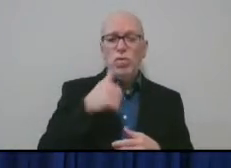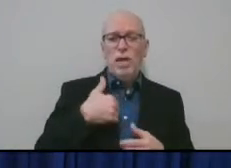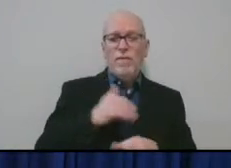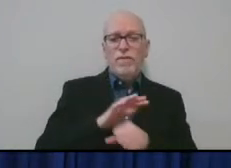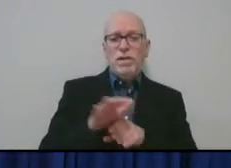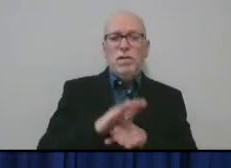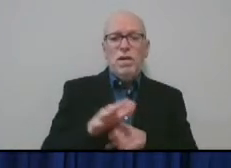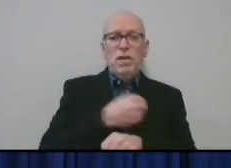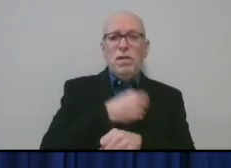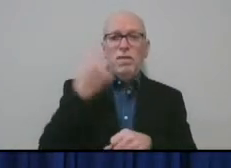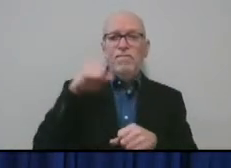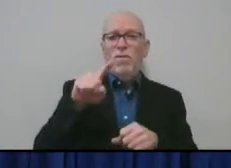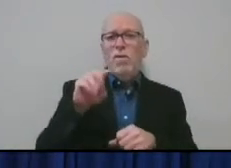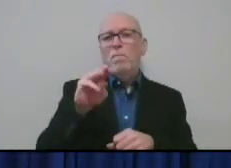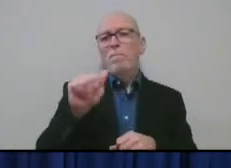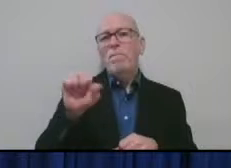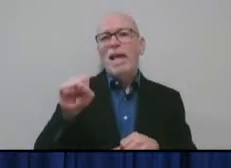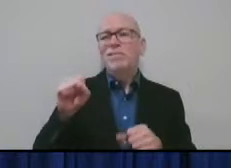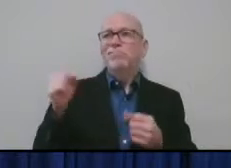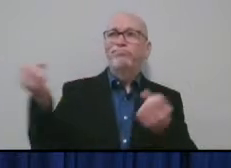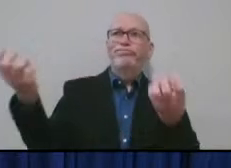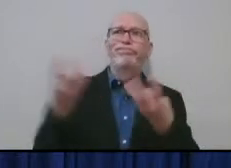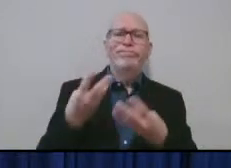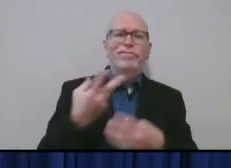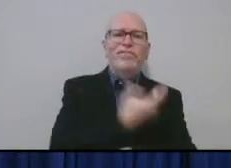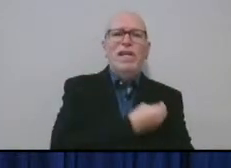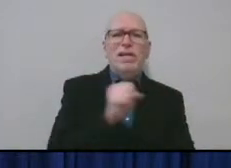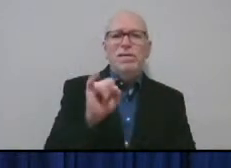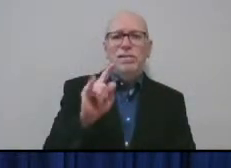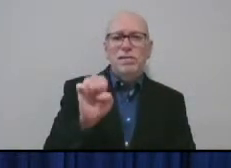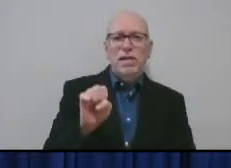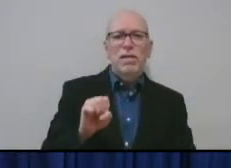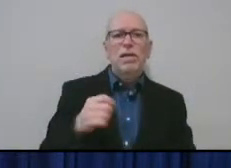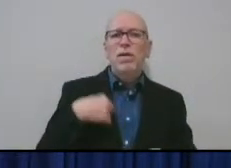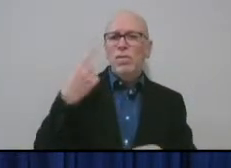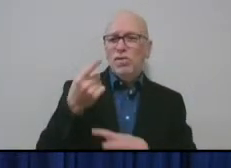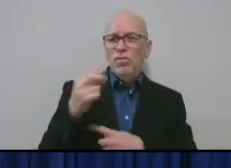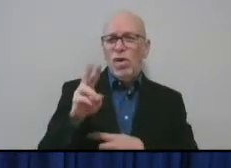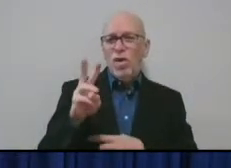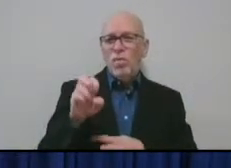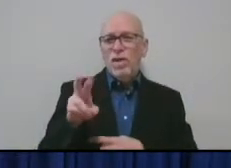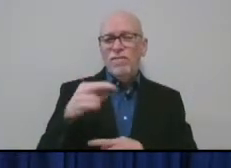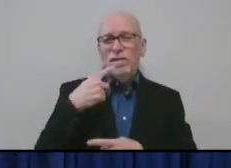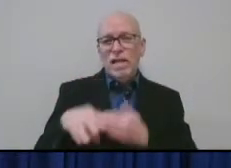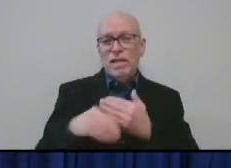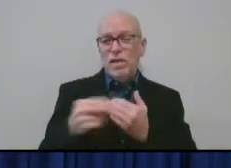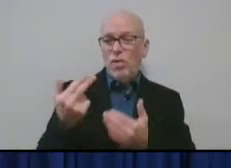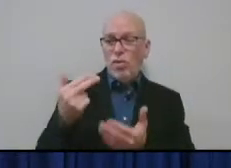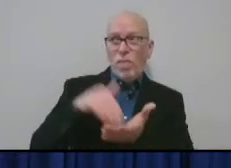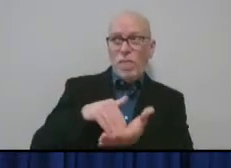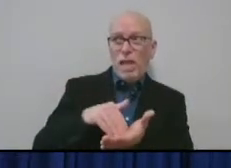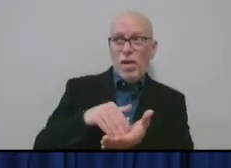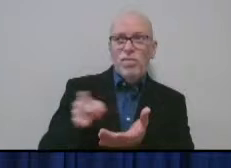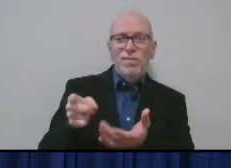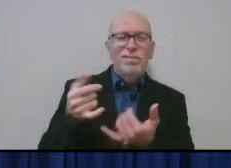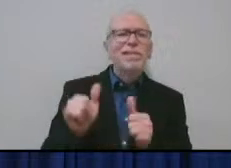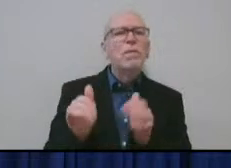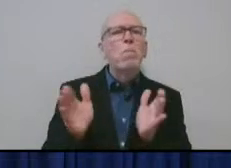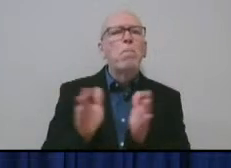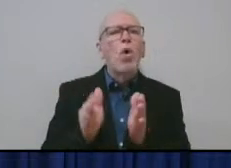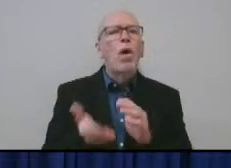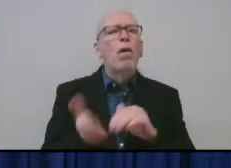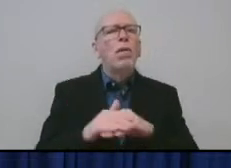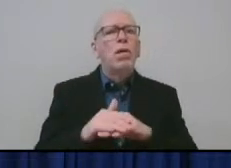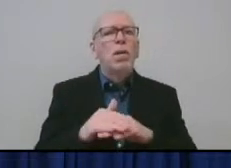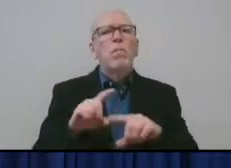mass vaccination sites. I'm wondering, I think Dr. Weaver said the additional 13,000 is still a small increase.